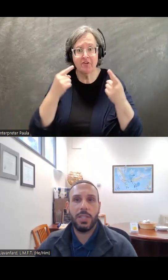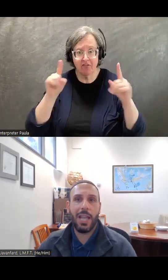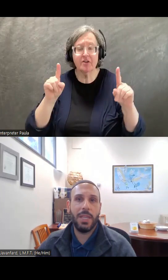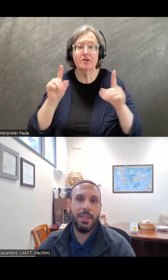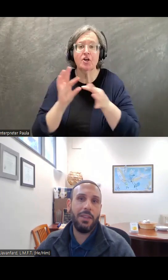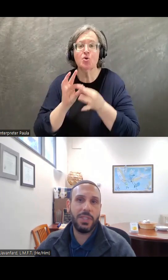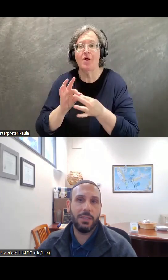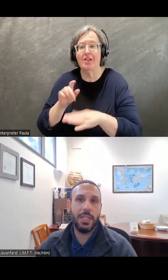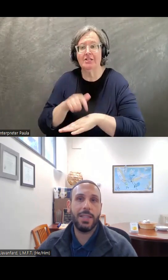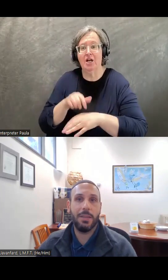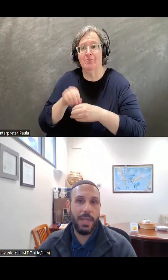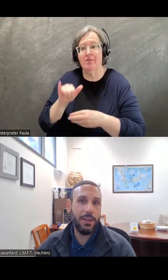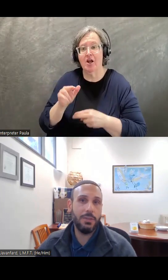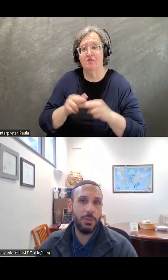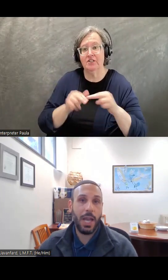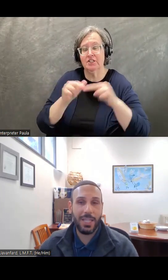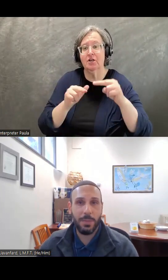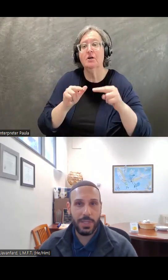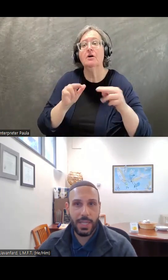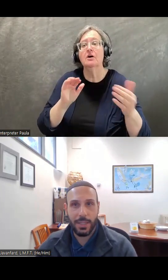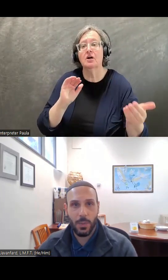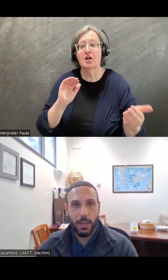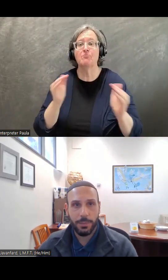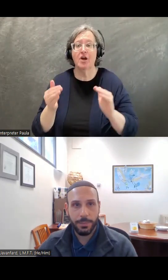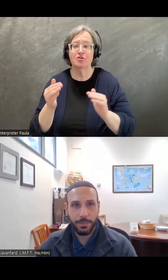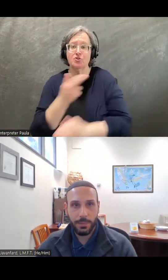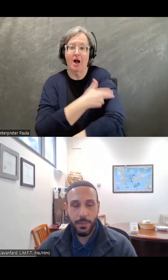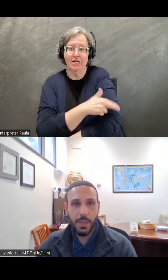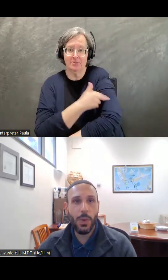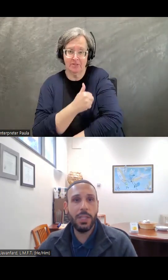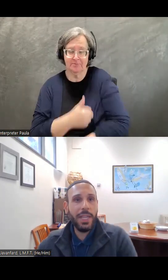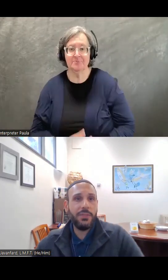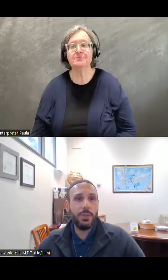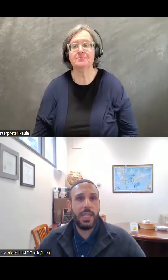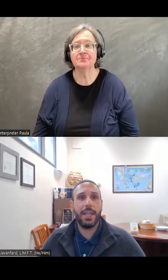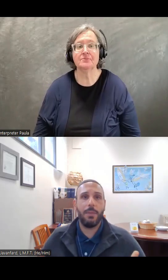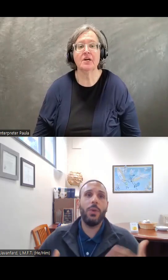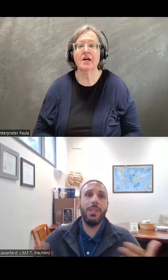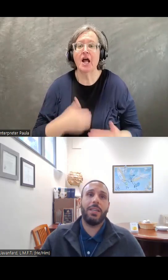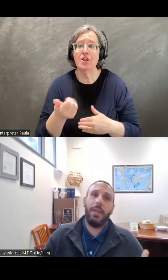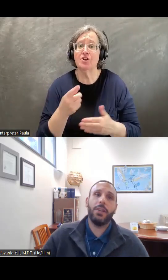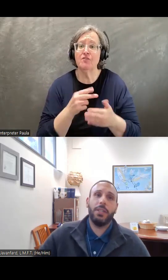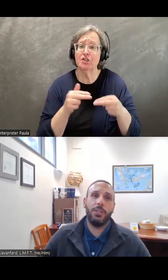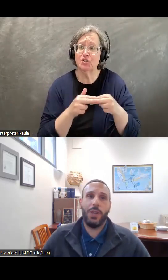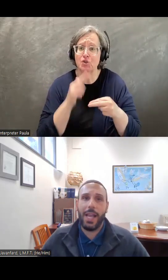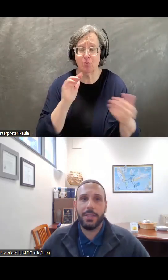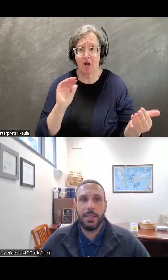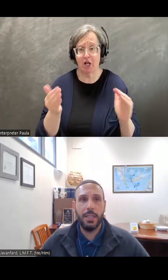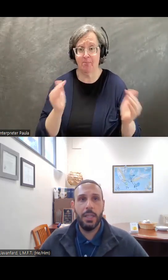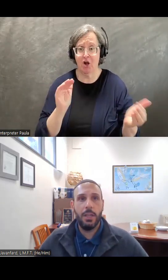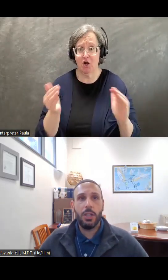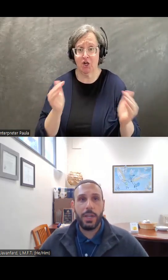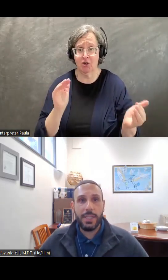their time in that facility as compared to in a hospital setting as well. So while in the next few slides, I'm going to compare and